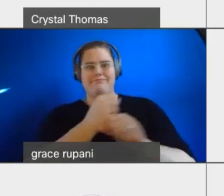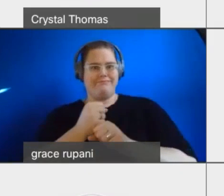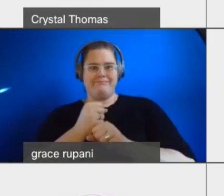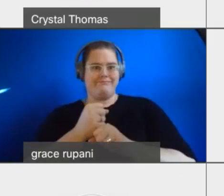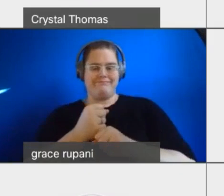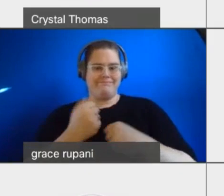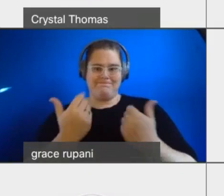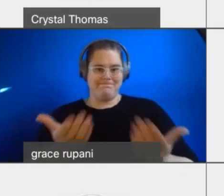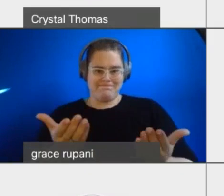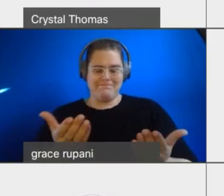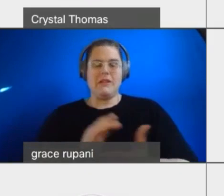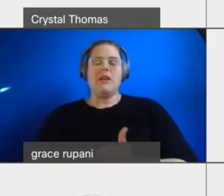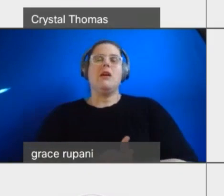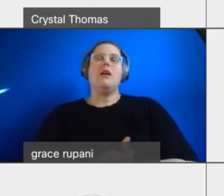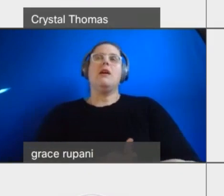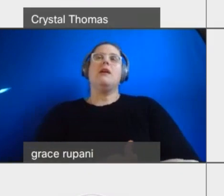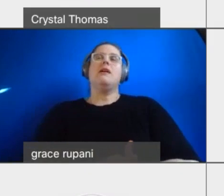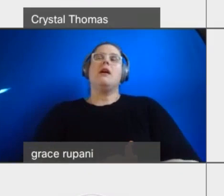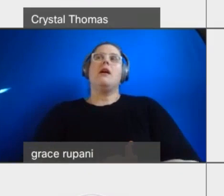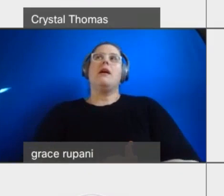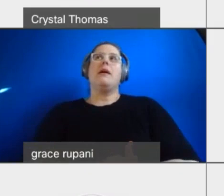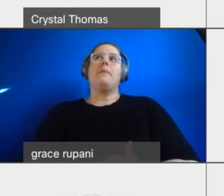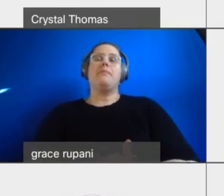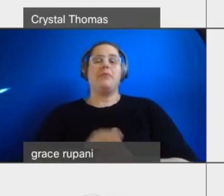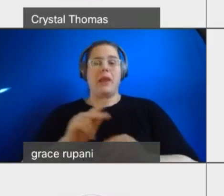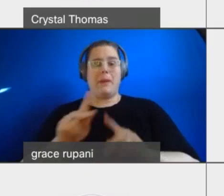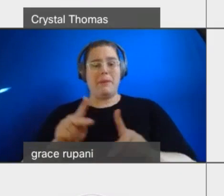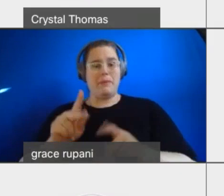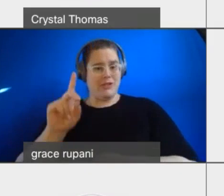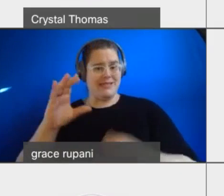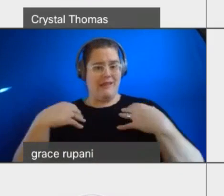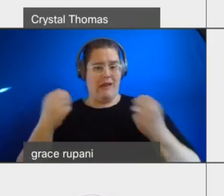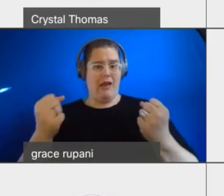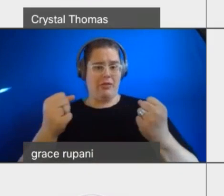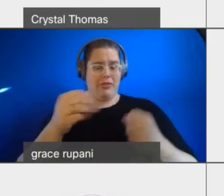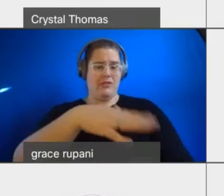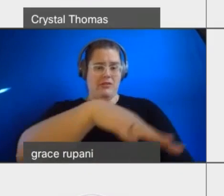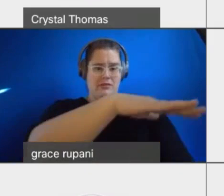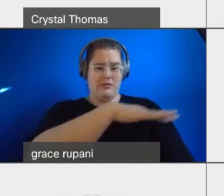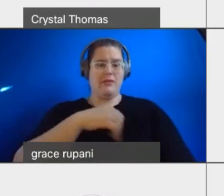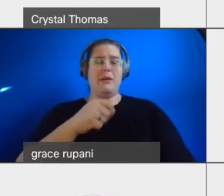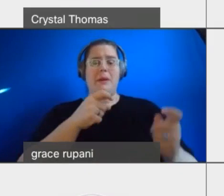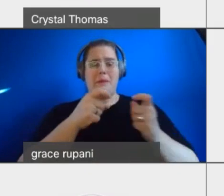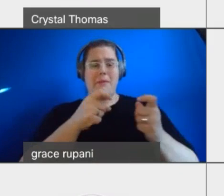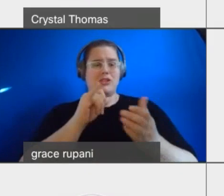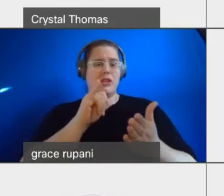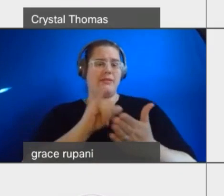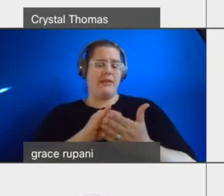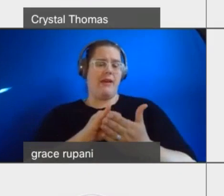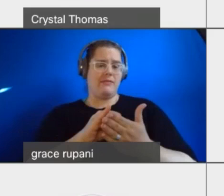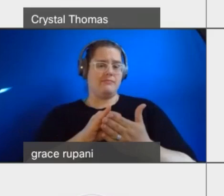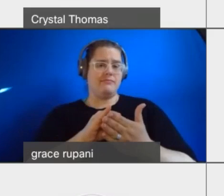we have spoken with the people at DC Health that are managing the distribution